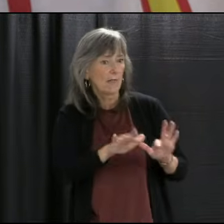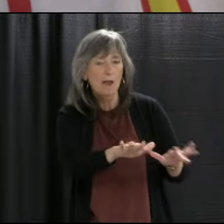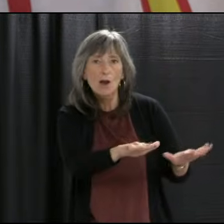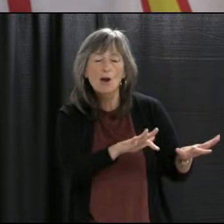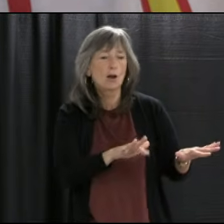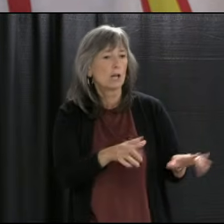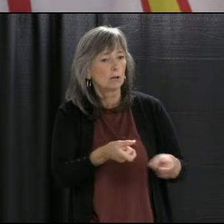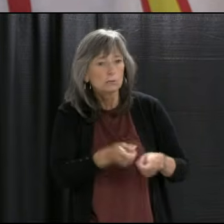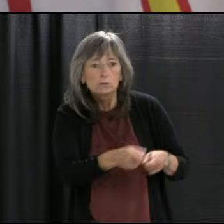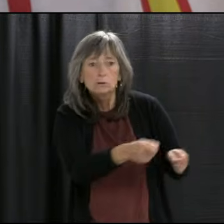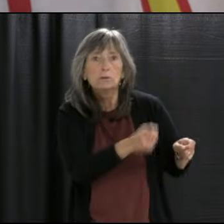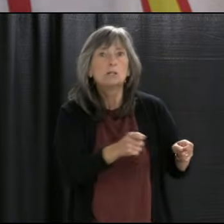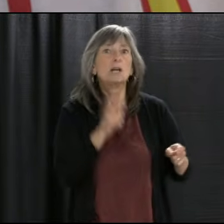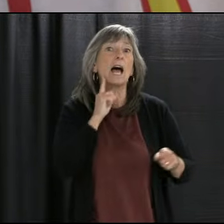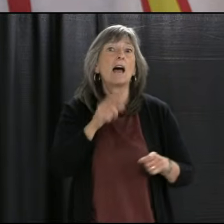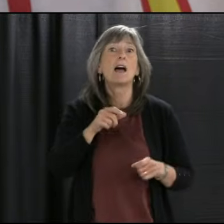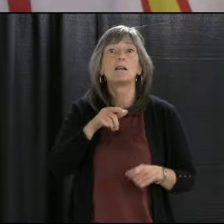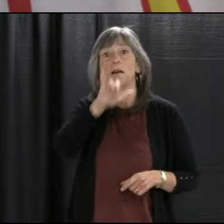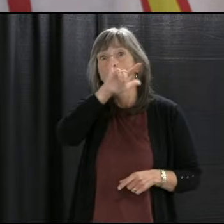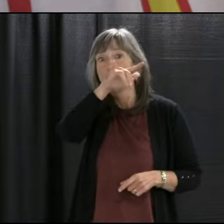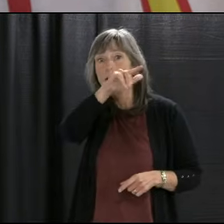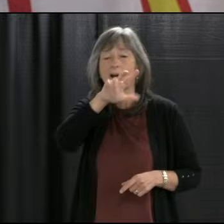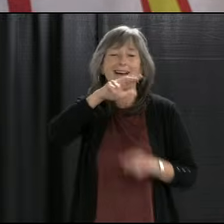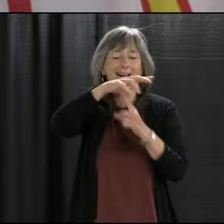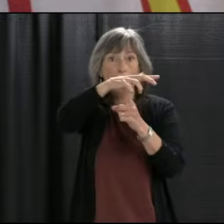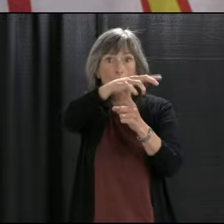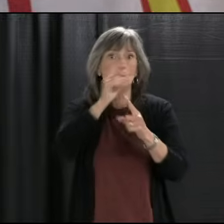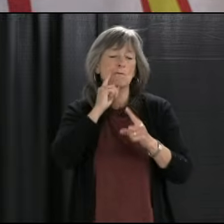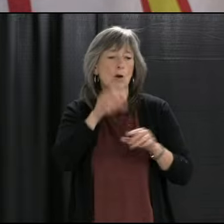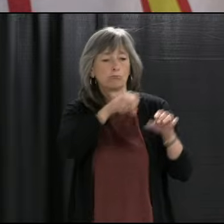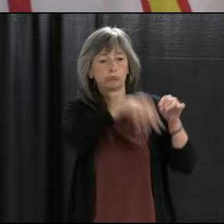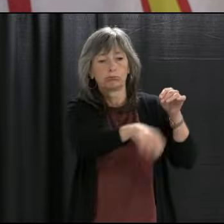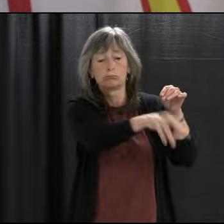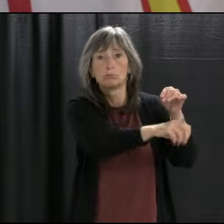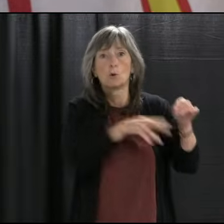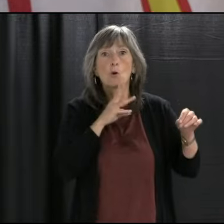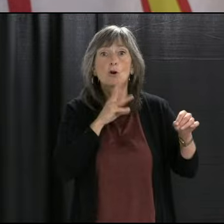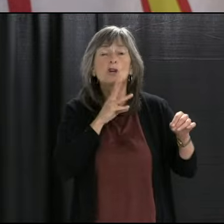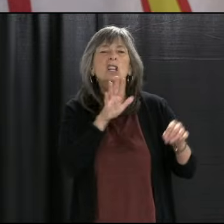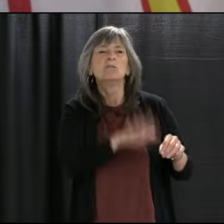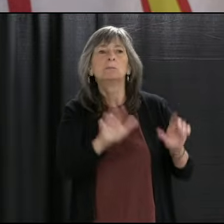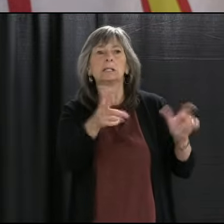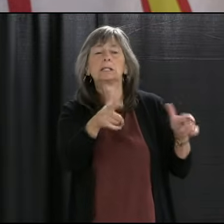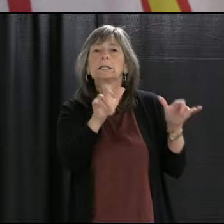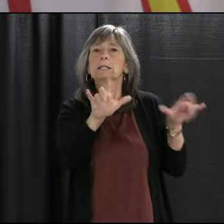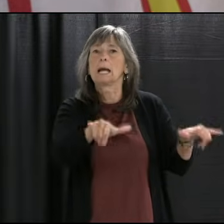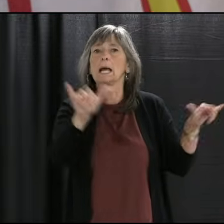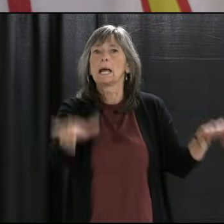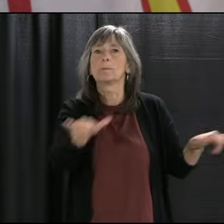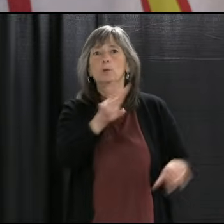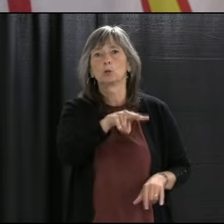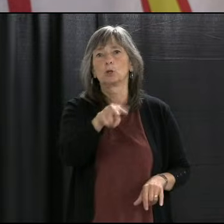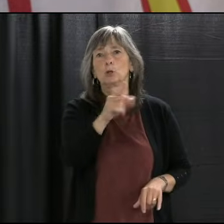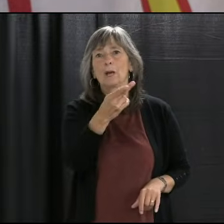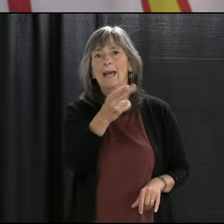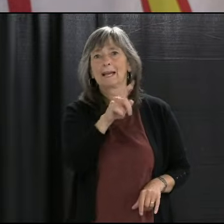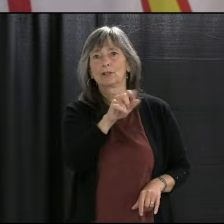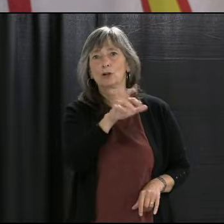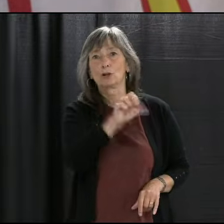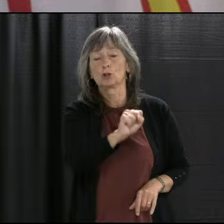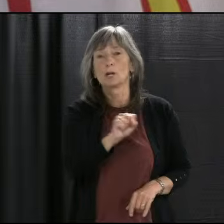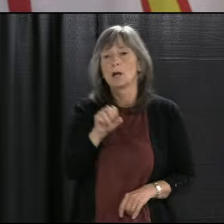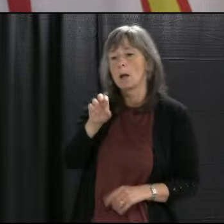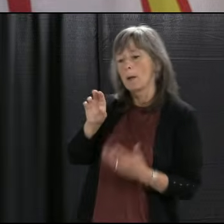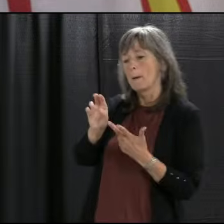with the helicopter to provide bucketing. This fire remains approximately 22 hectares. The Martin Lake